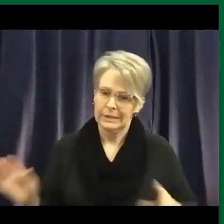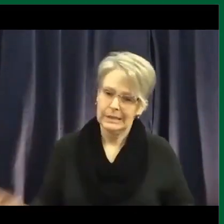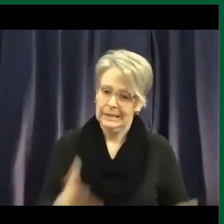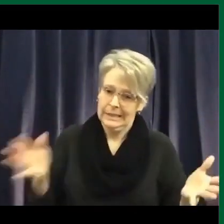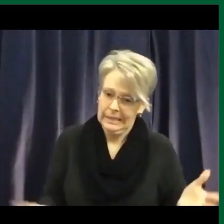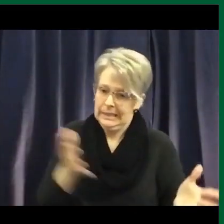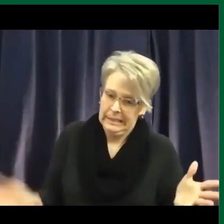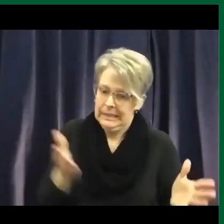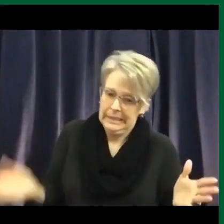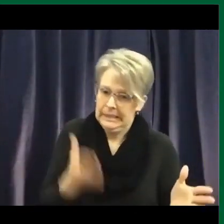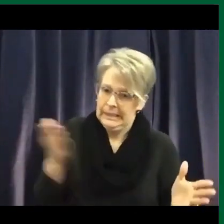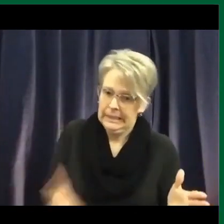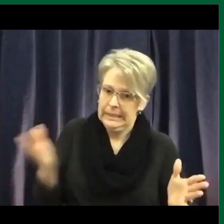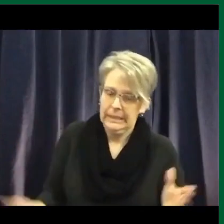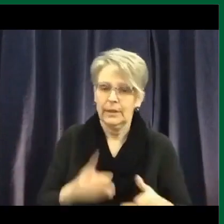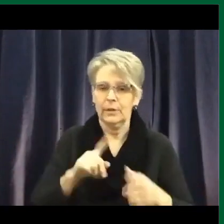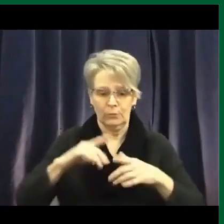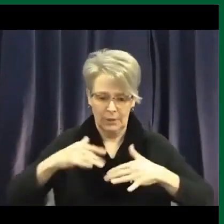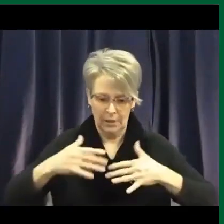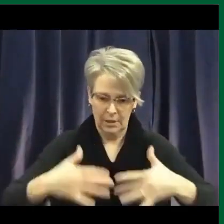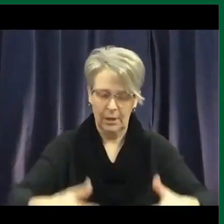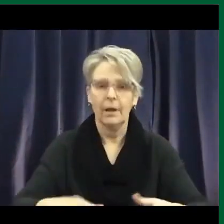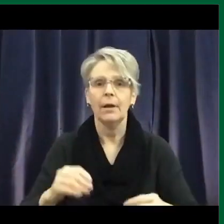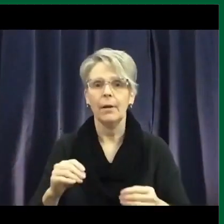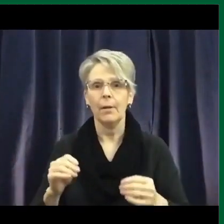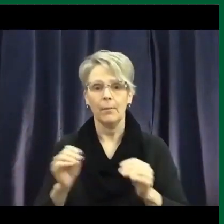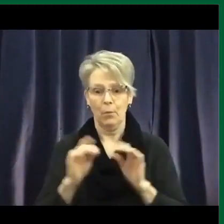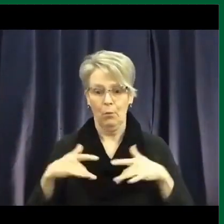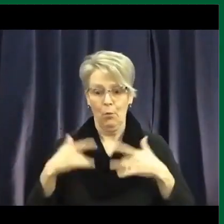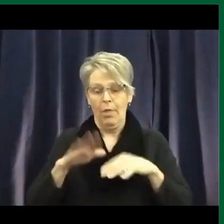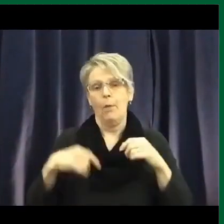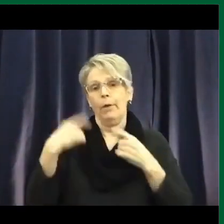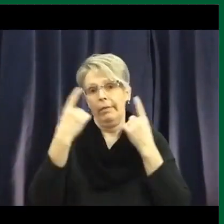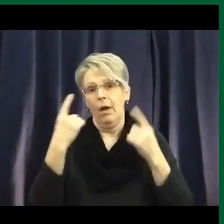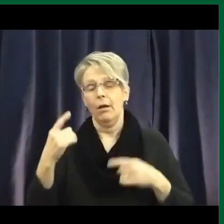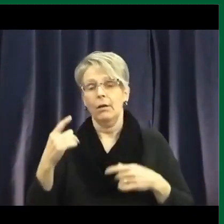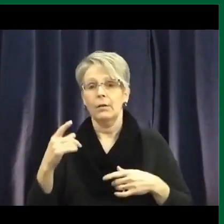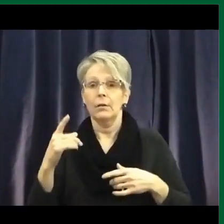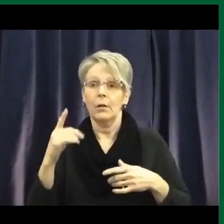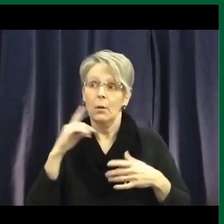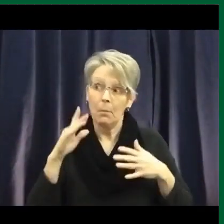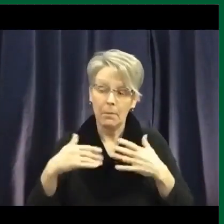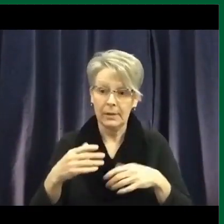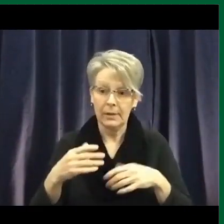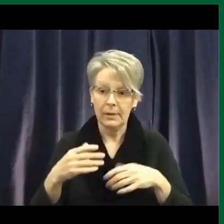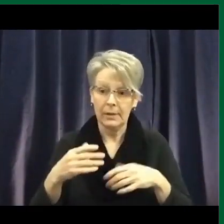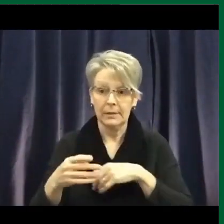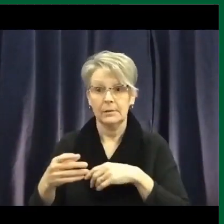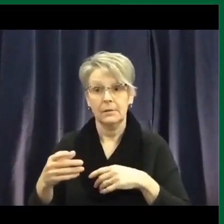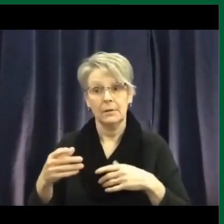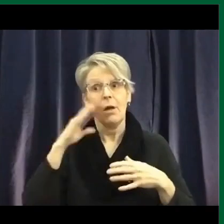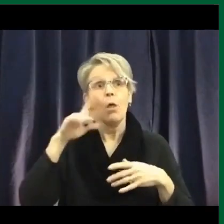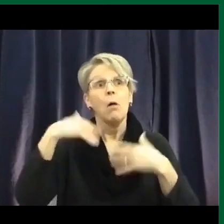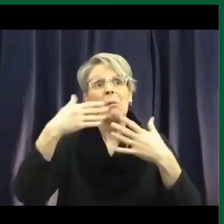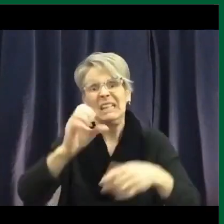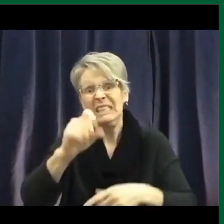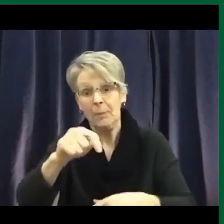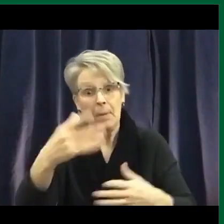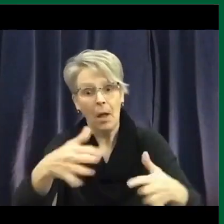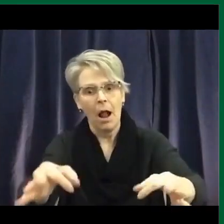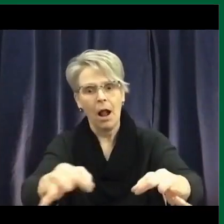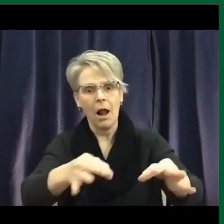start emerging out of this much earlier than we thought. Instead of September, our way out is coming as early as June. Everyone